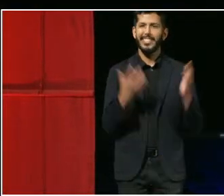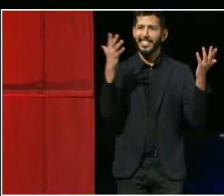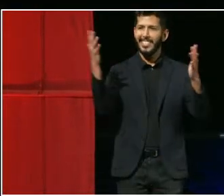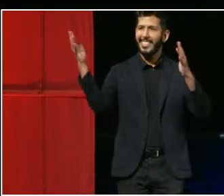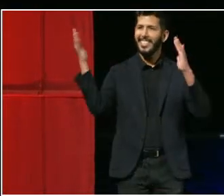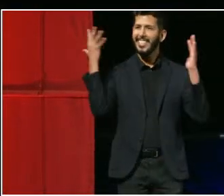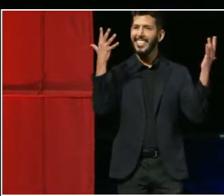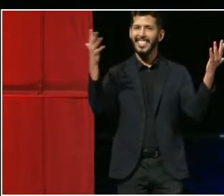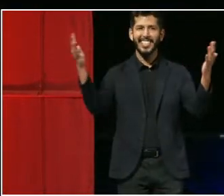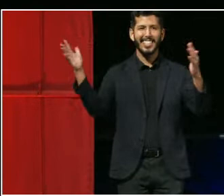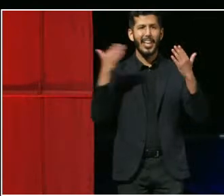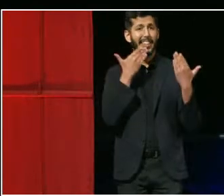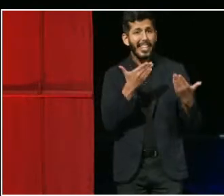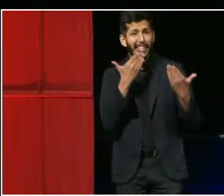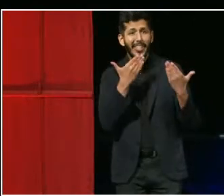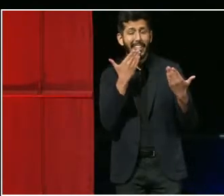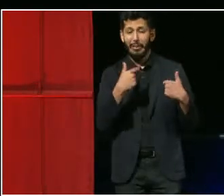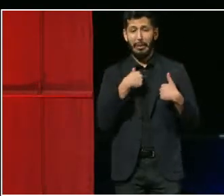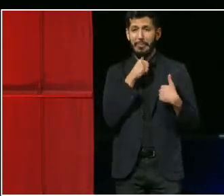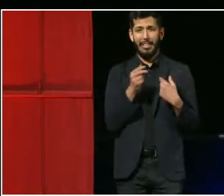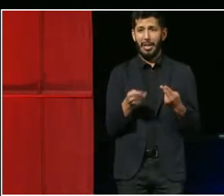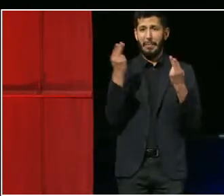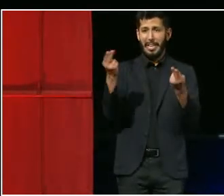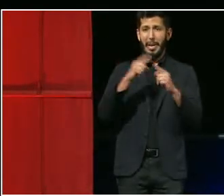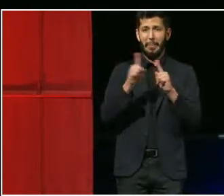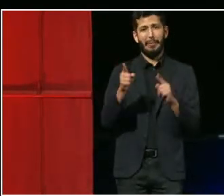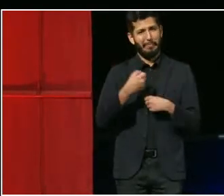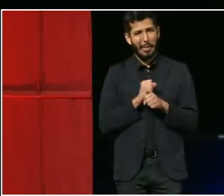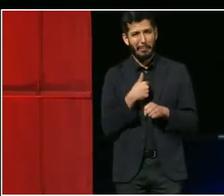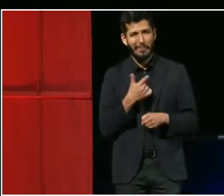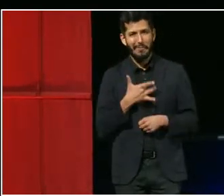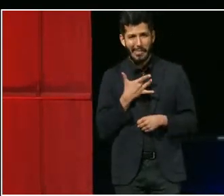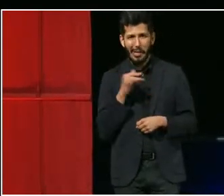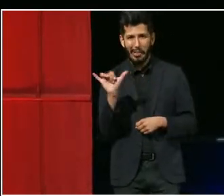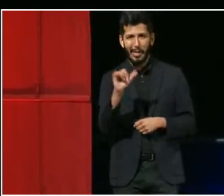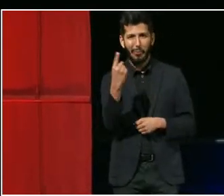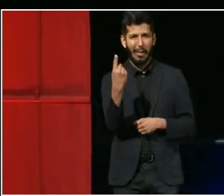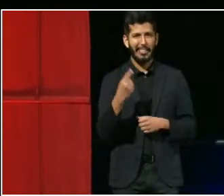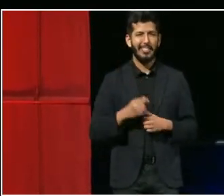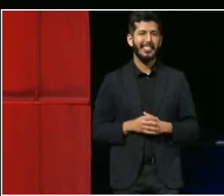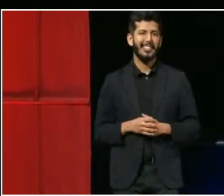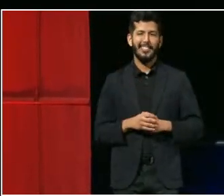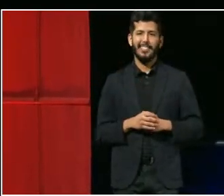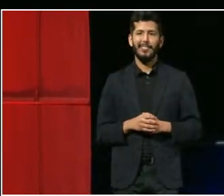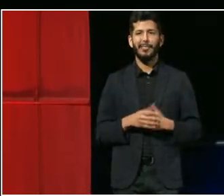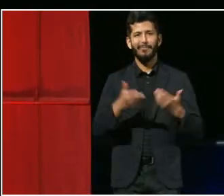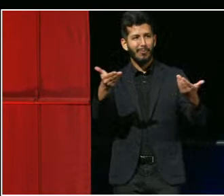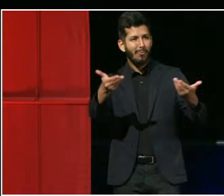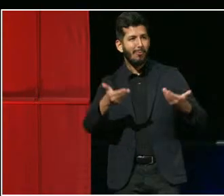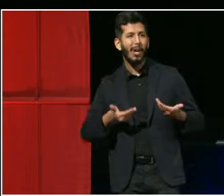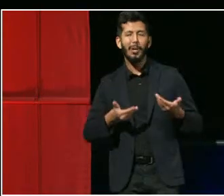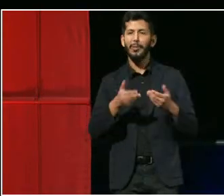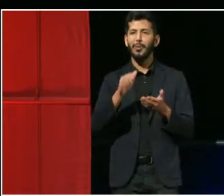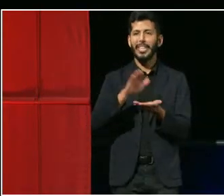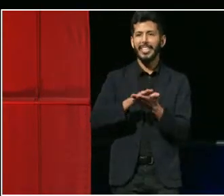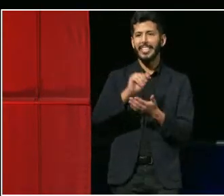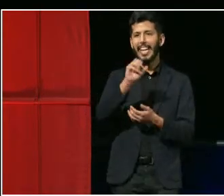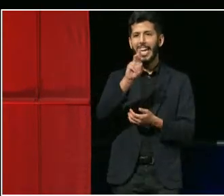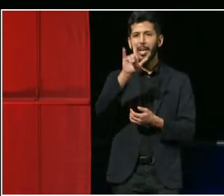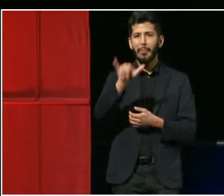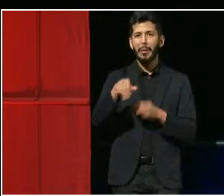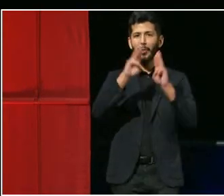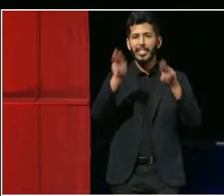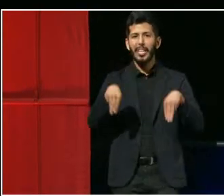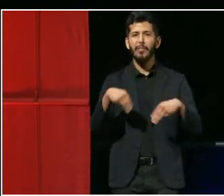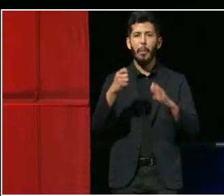Thank you, thank you. I'm not even a nominee, but I feel like it. Well, welcome to the Academy Museum of Motion Pictures, the